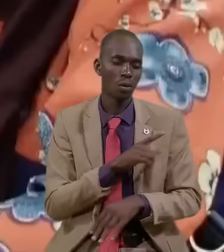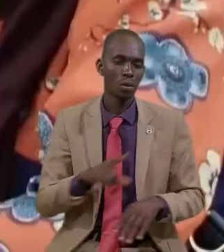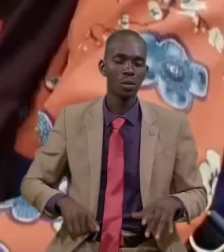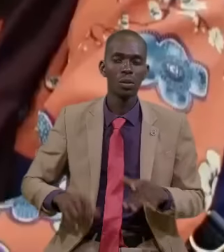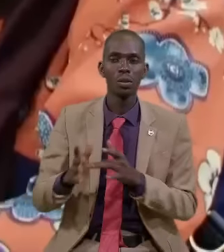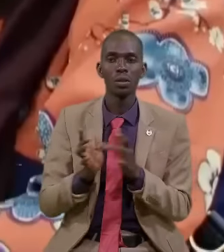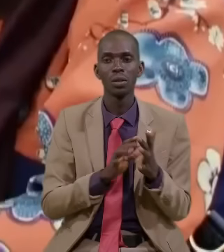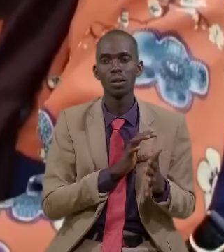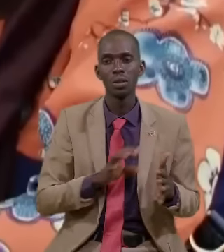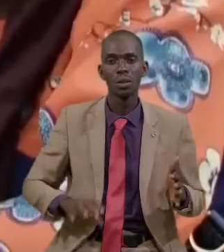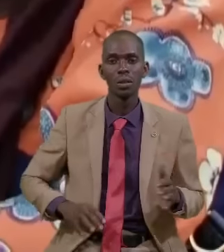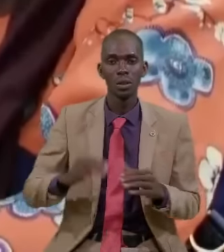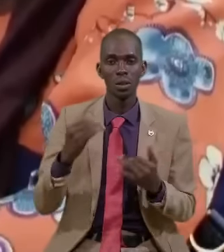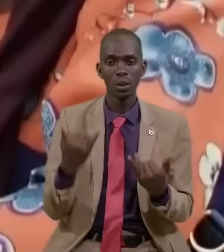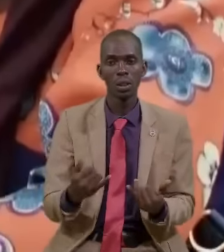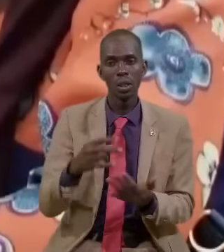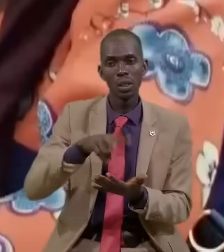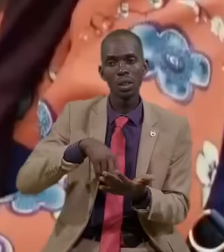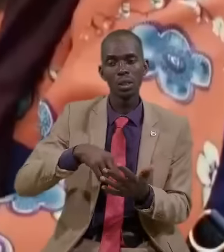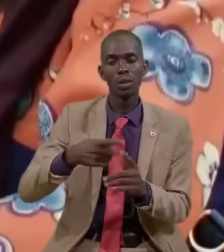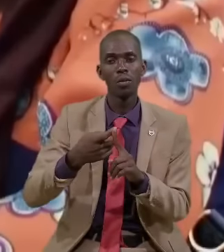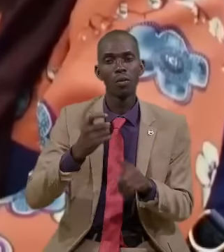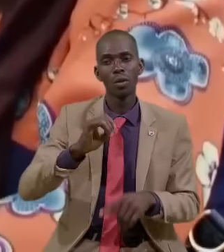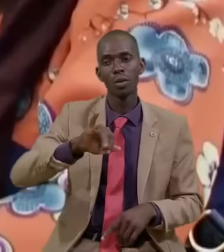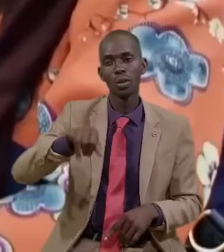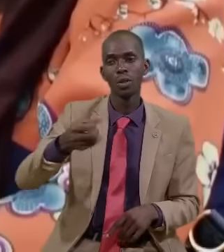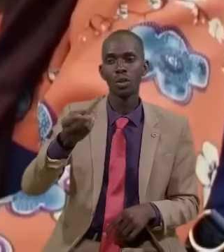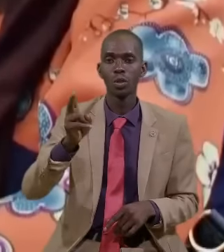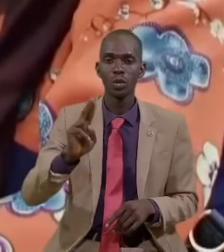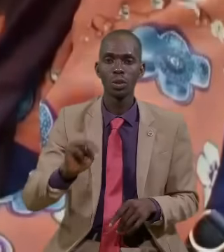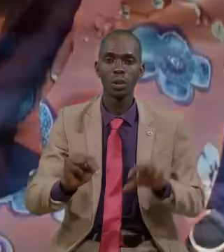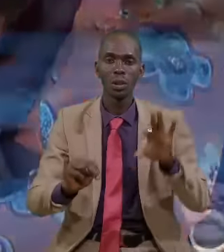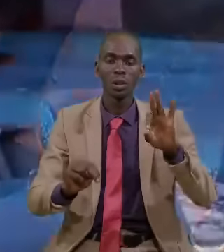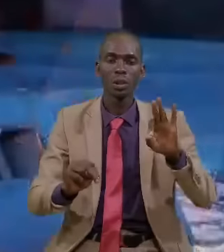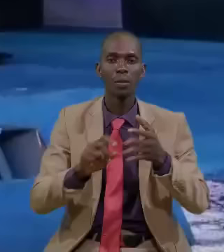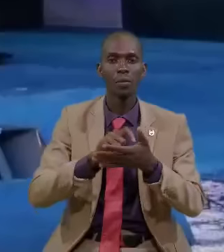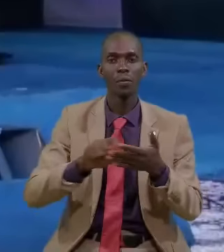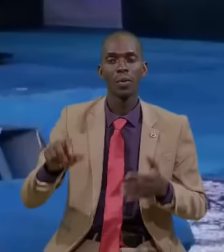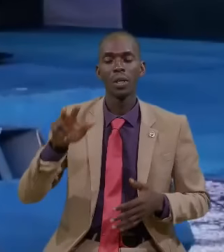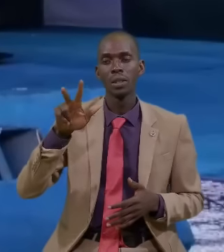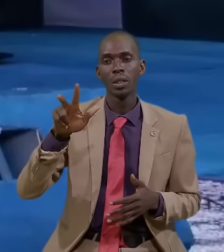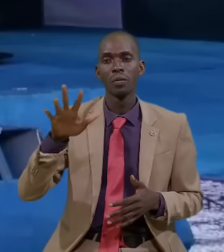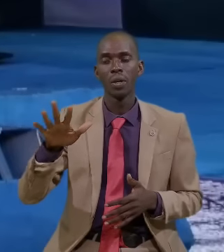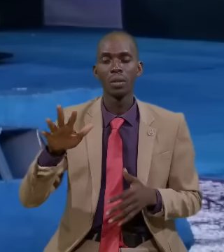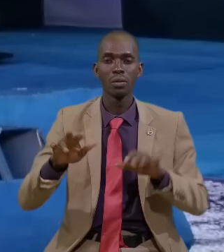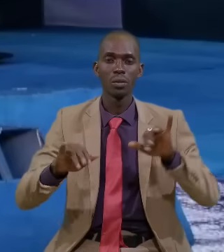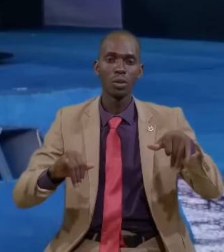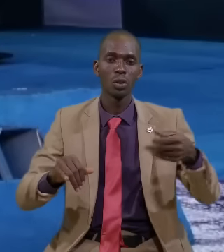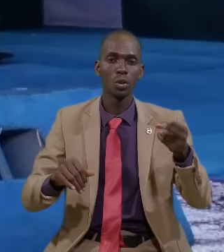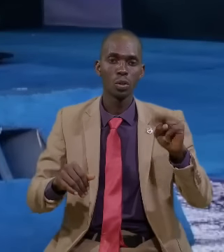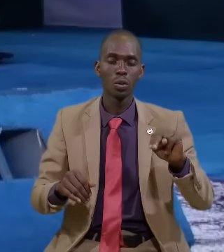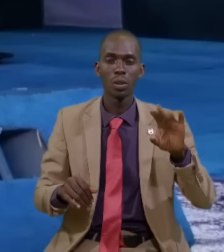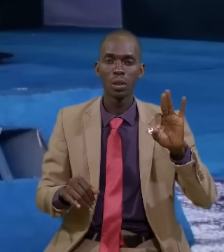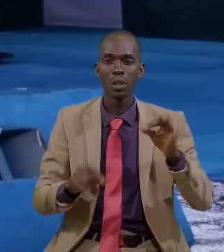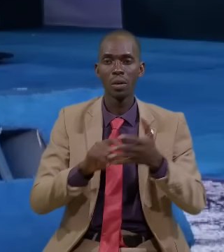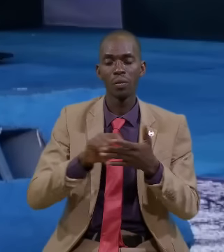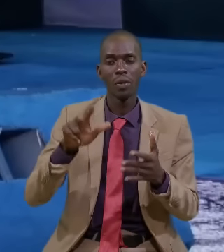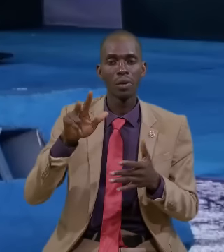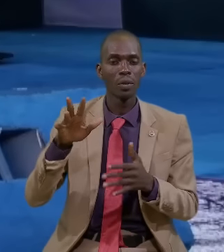chapter 9 of John. John chapter 9, I'm reading from verse 35. Jesus heard